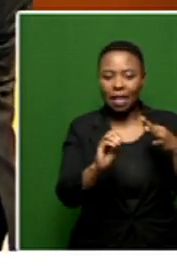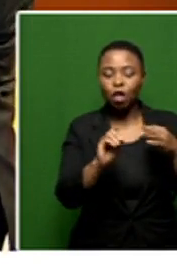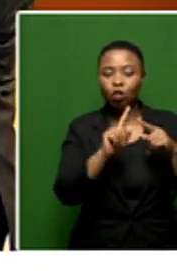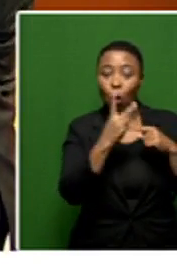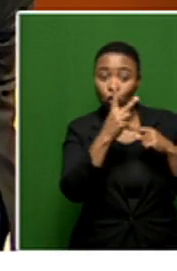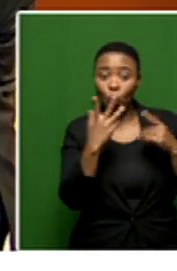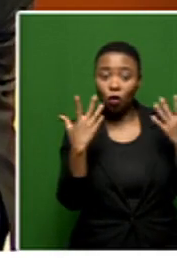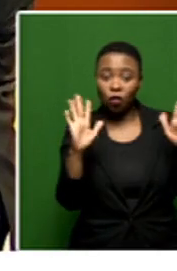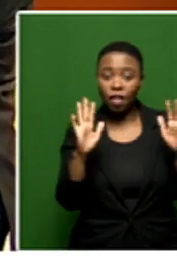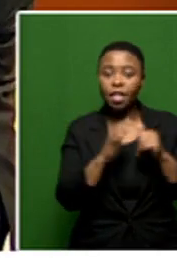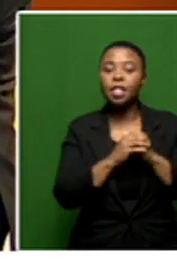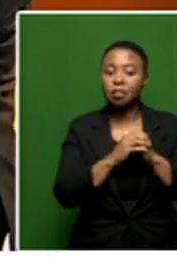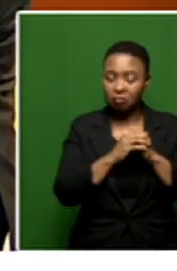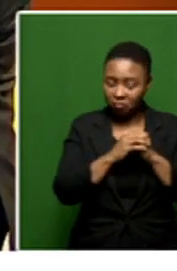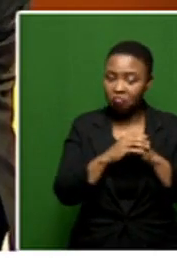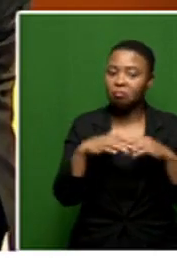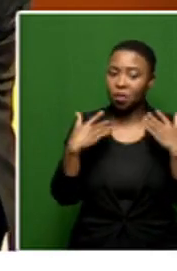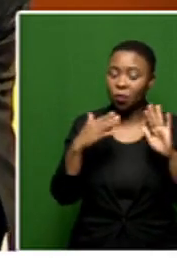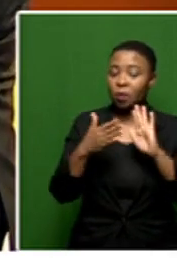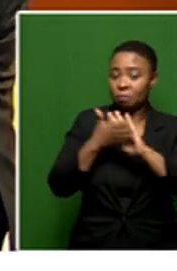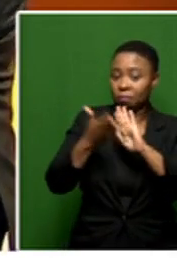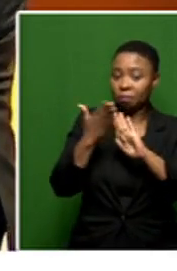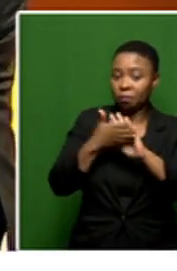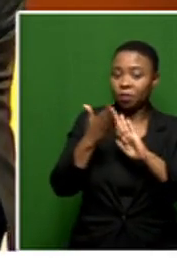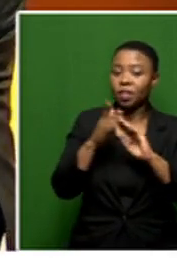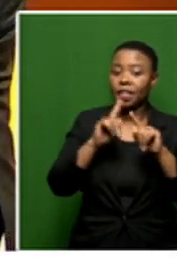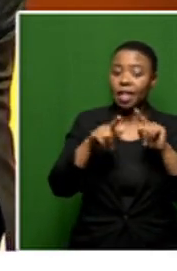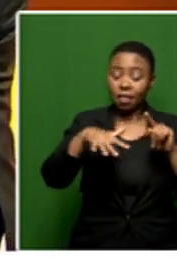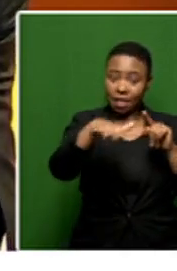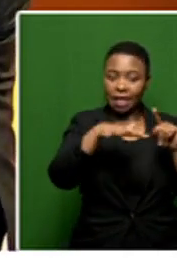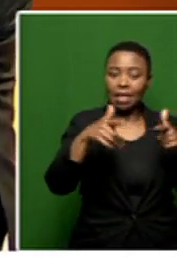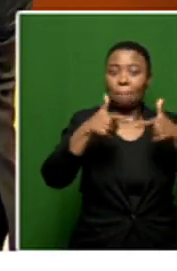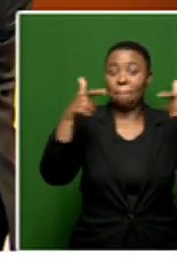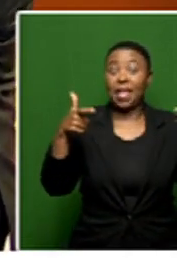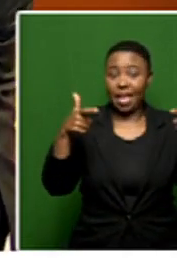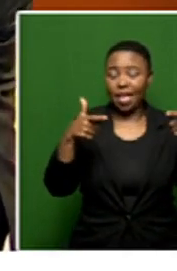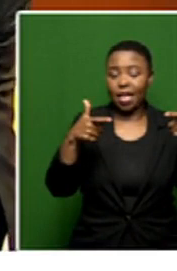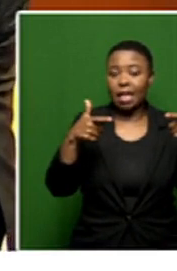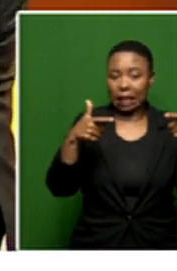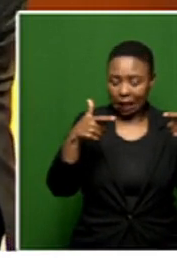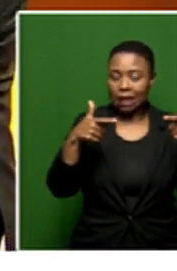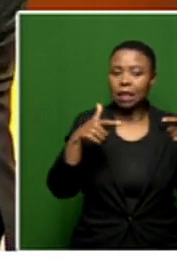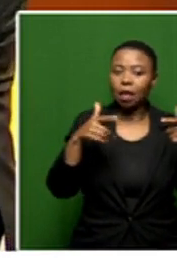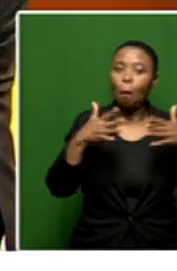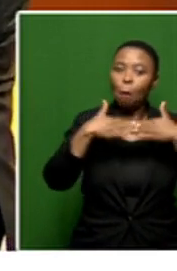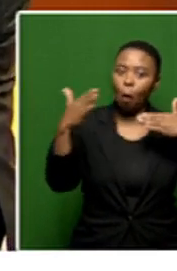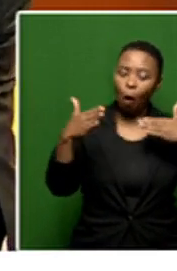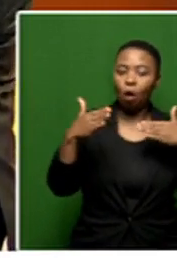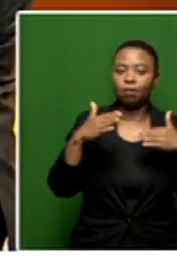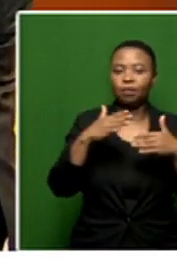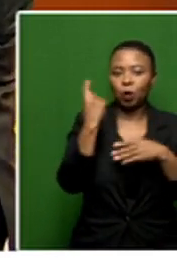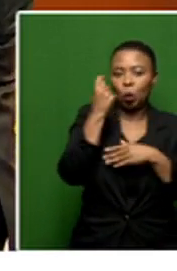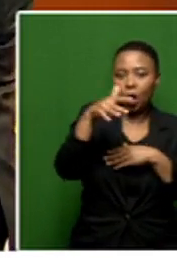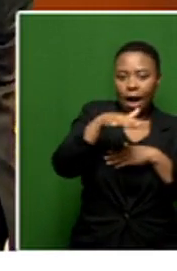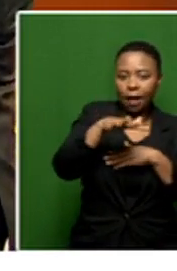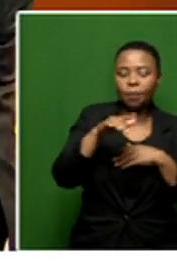still got quite a lot of way to go. Still, yes, and it's a vast province. Of course, and if we want to largely rural, go into eThekwini, for